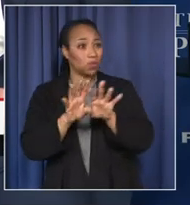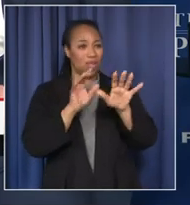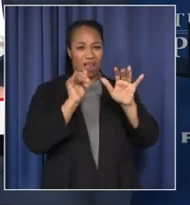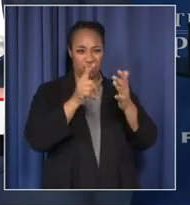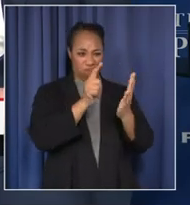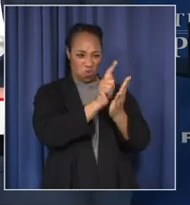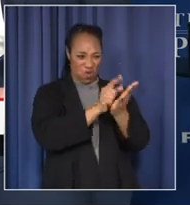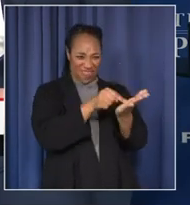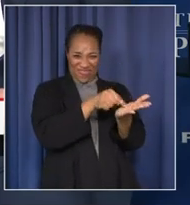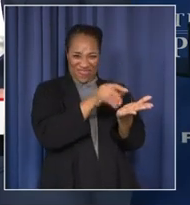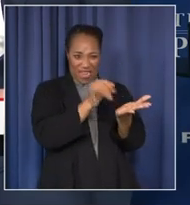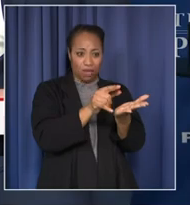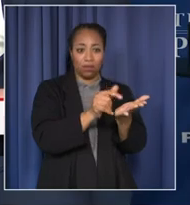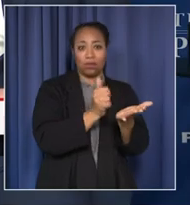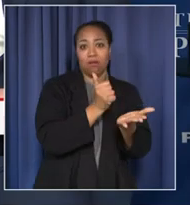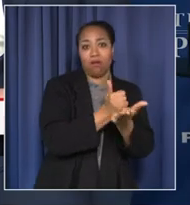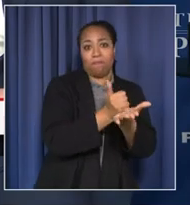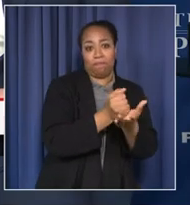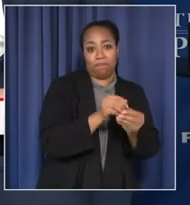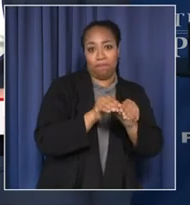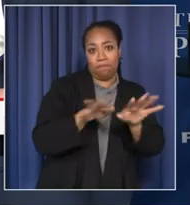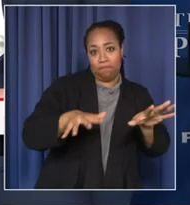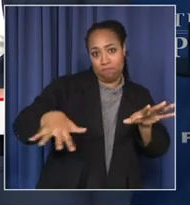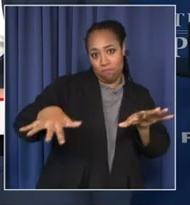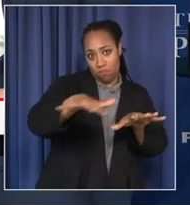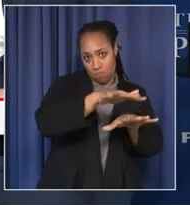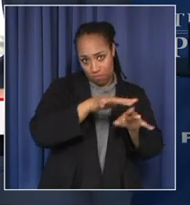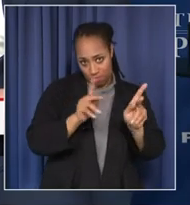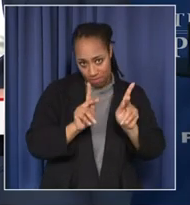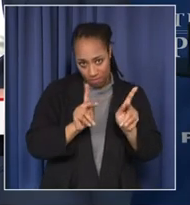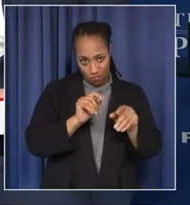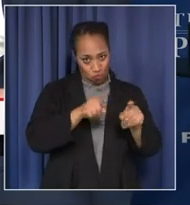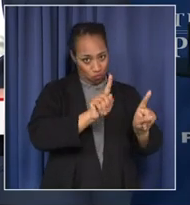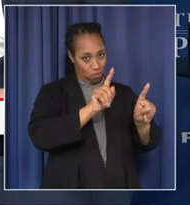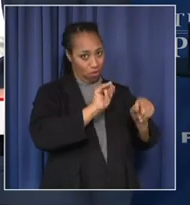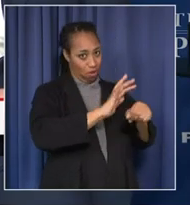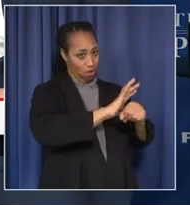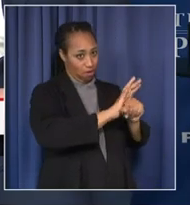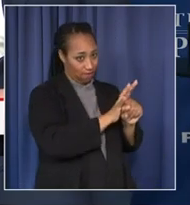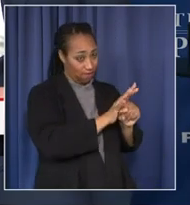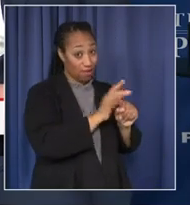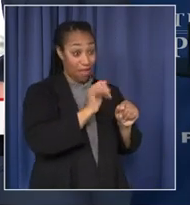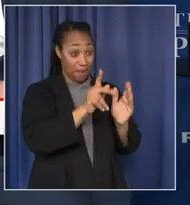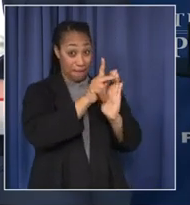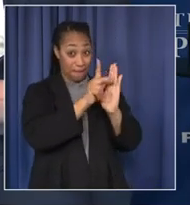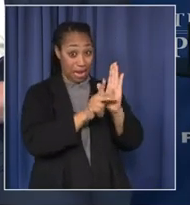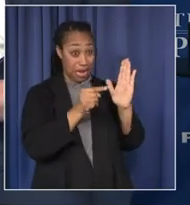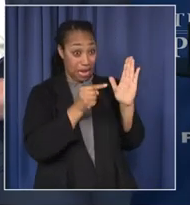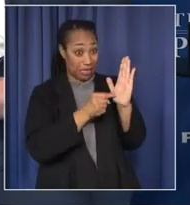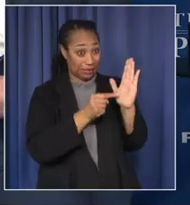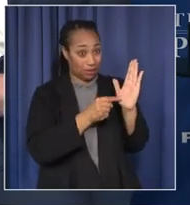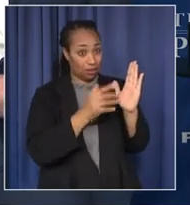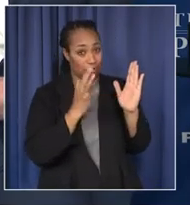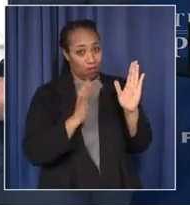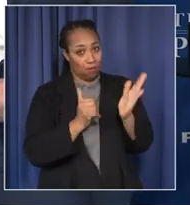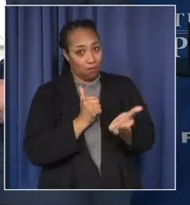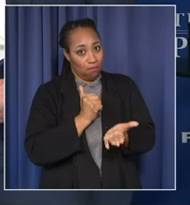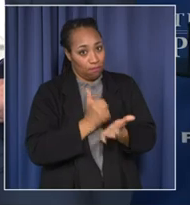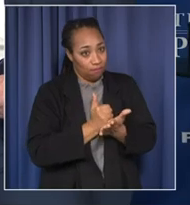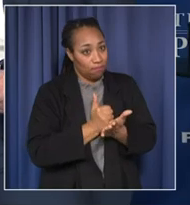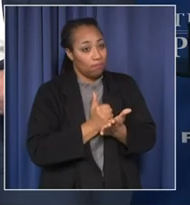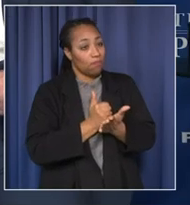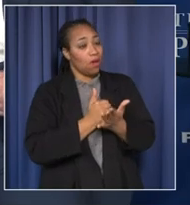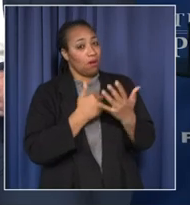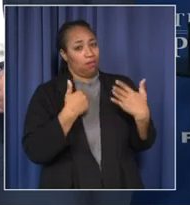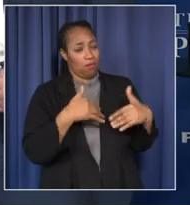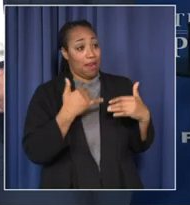those policies and operations have had a tail. And so we have to change the